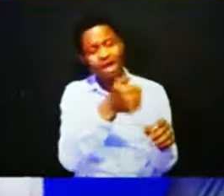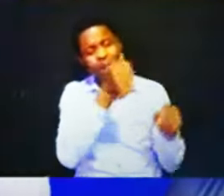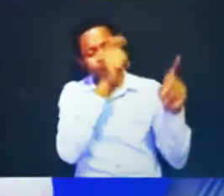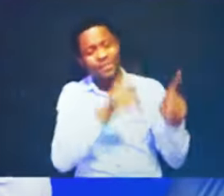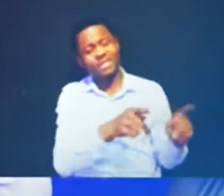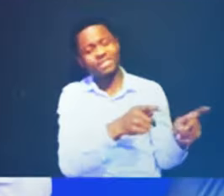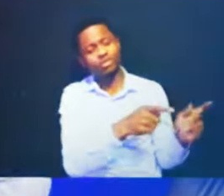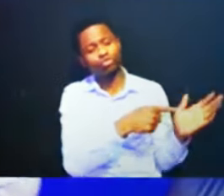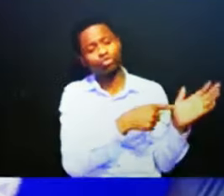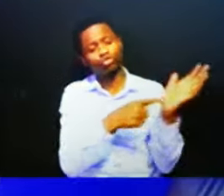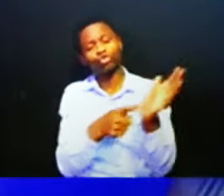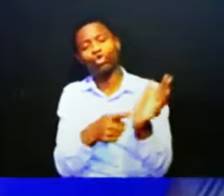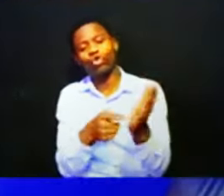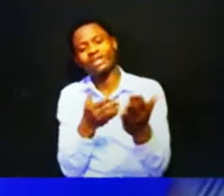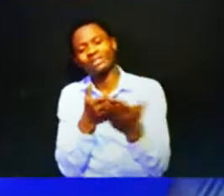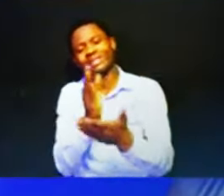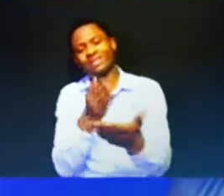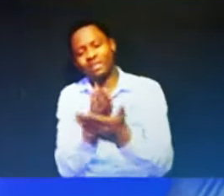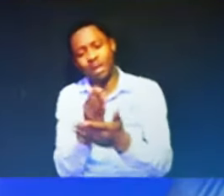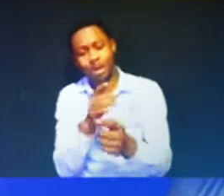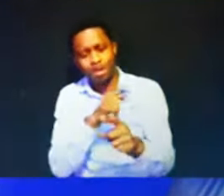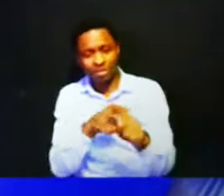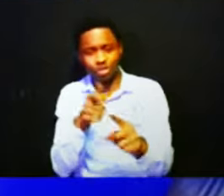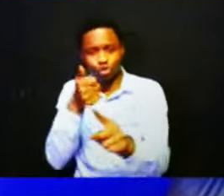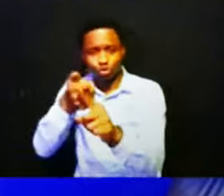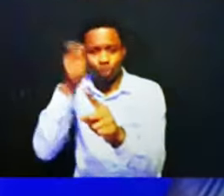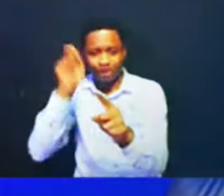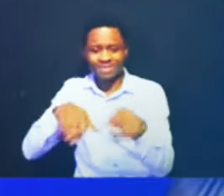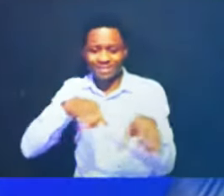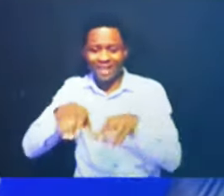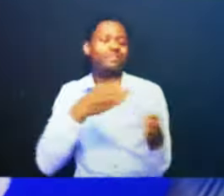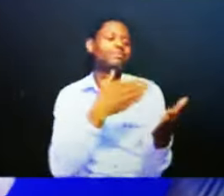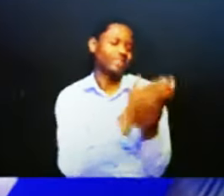give justice.